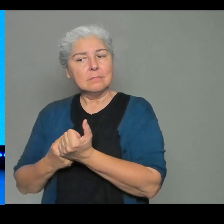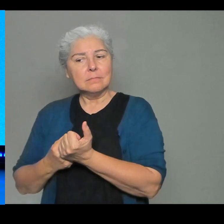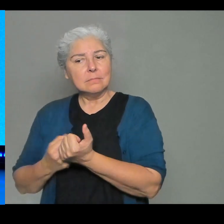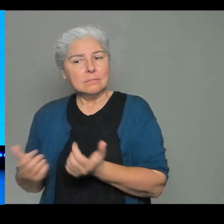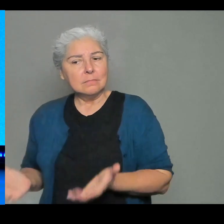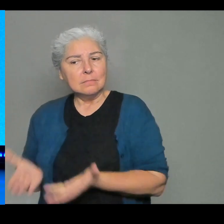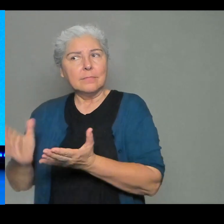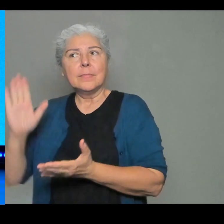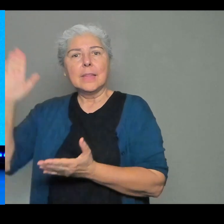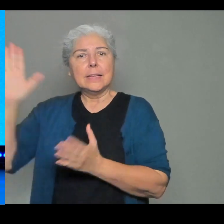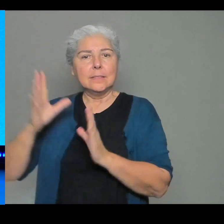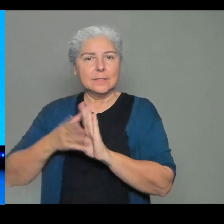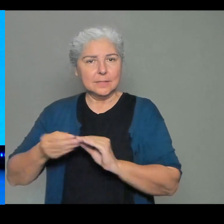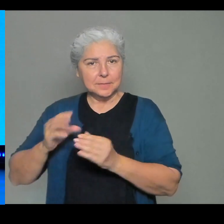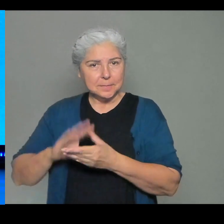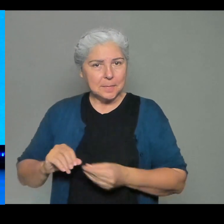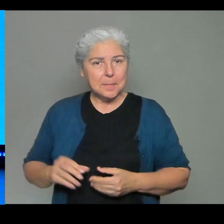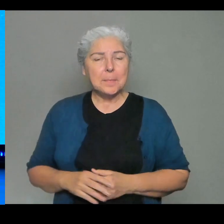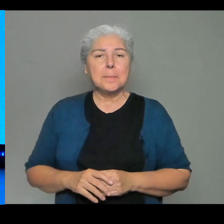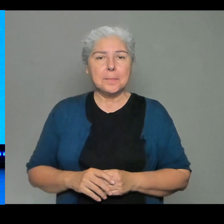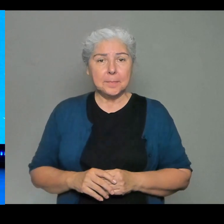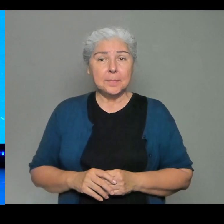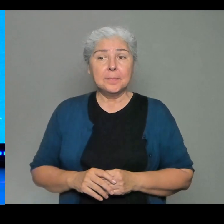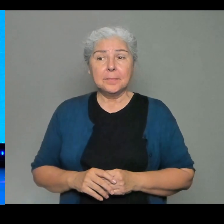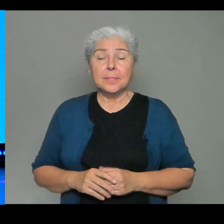positive contributor to the narrative.